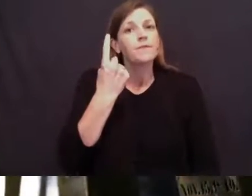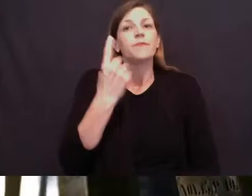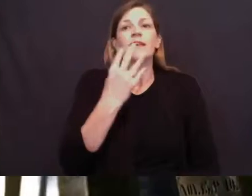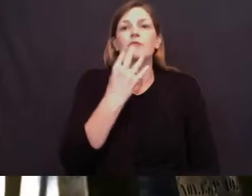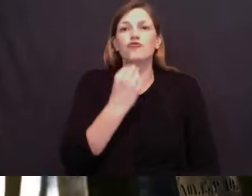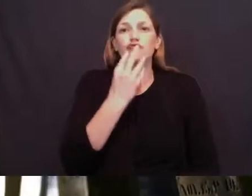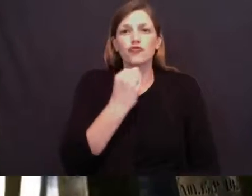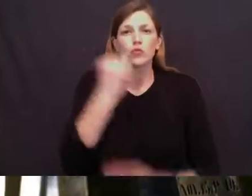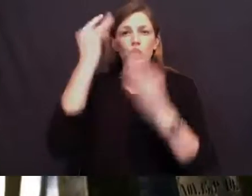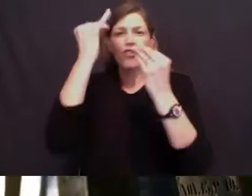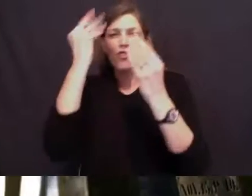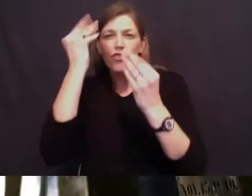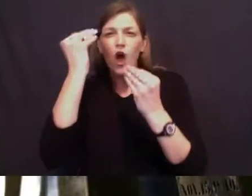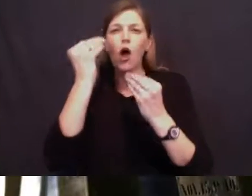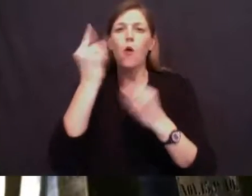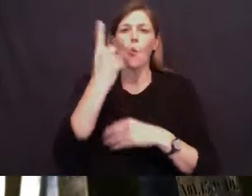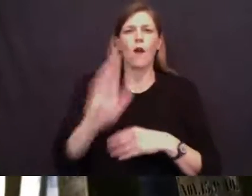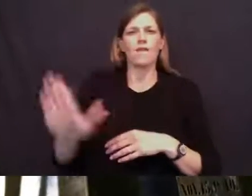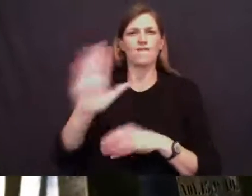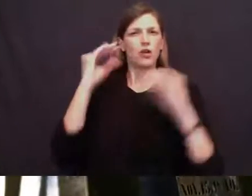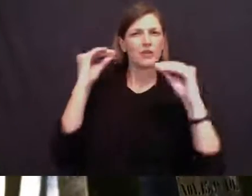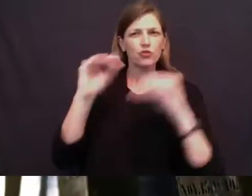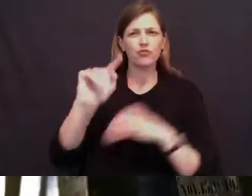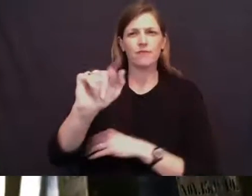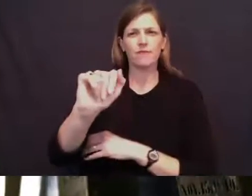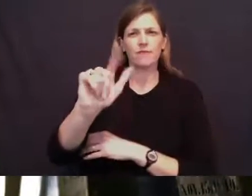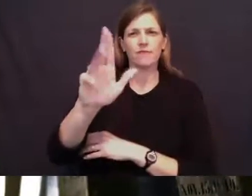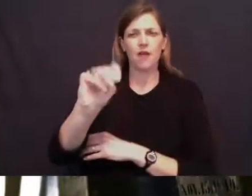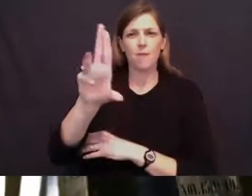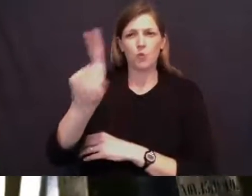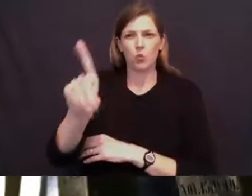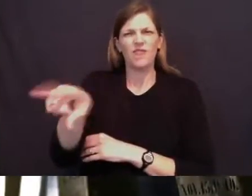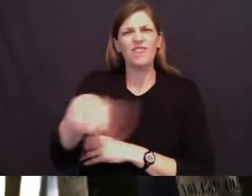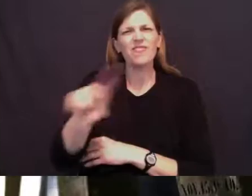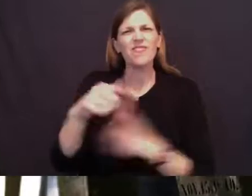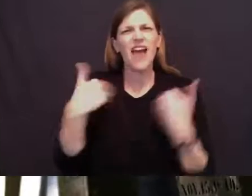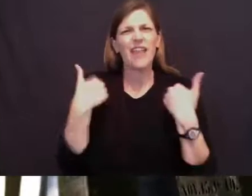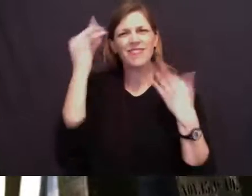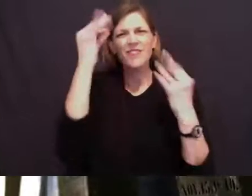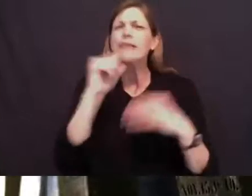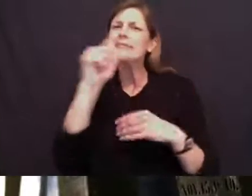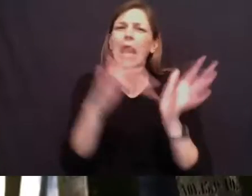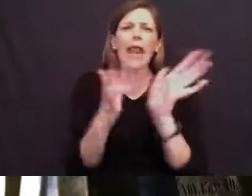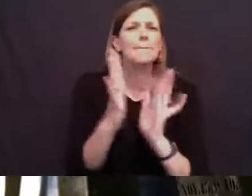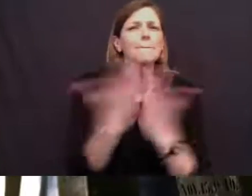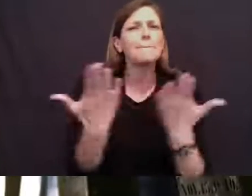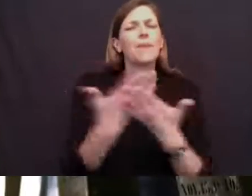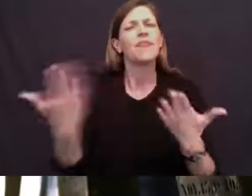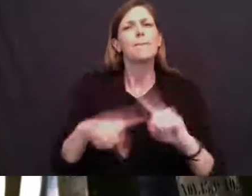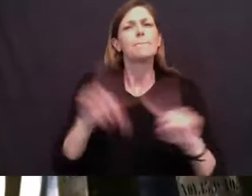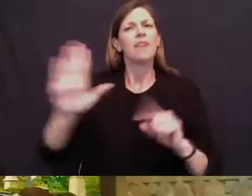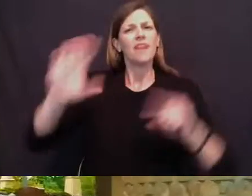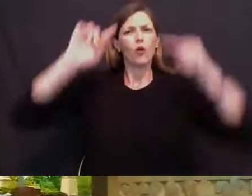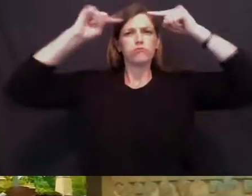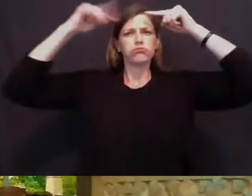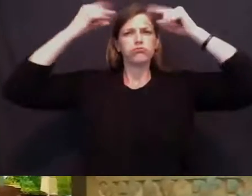Jewish thought, in one of the teachings in the Talmud, they had this thought. It's not scriptural, but it was just a running thought that